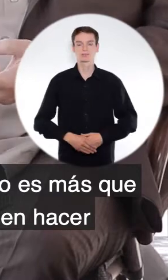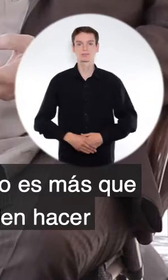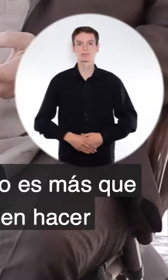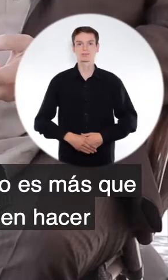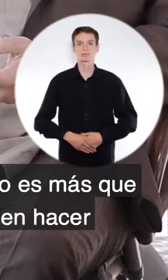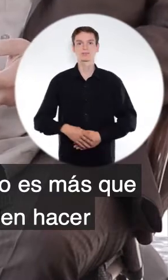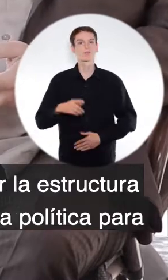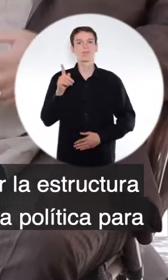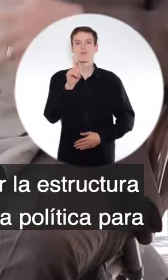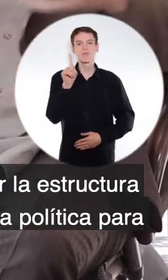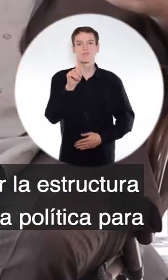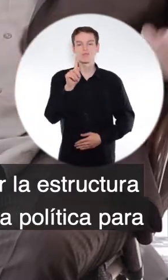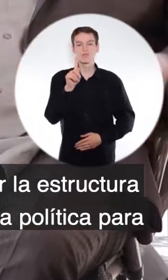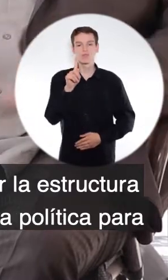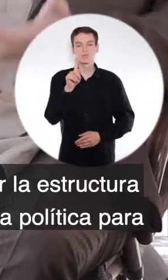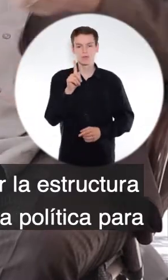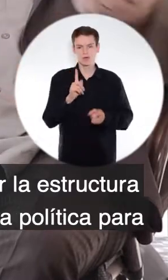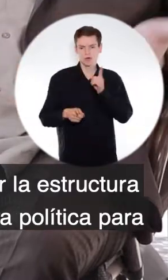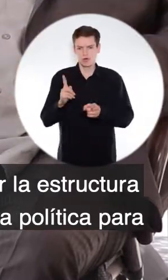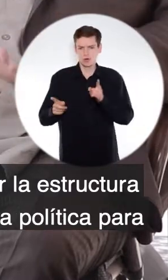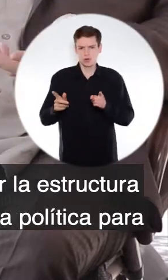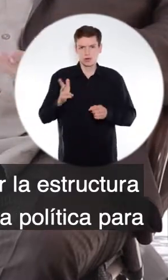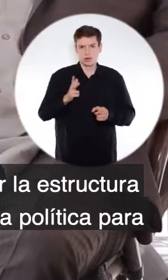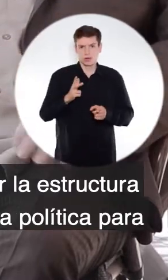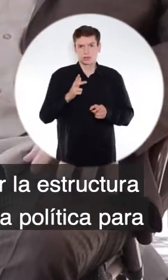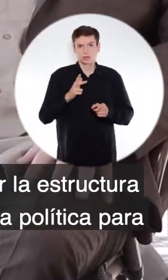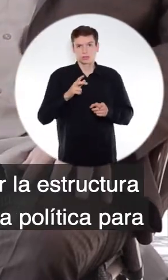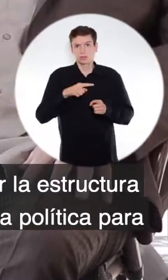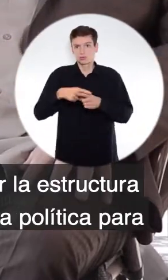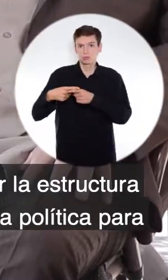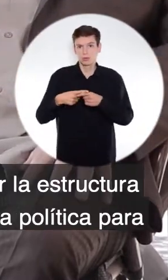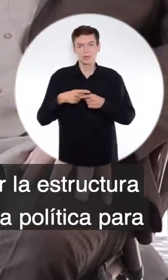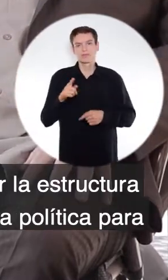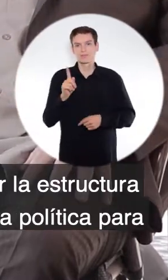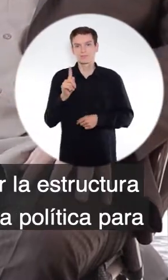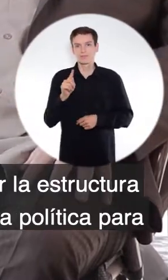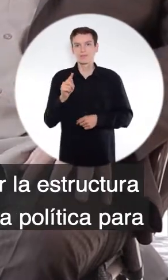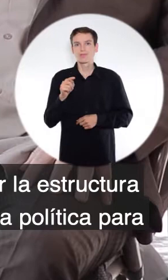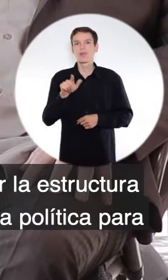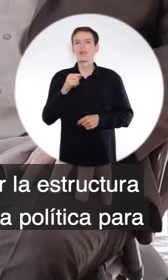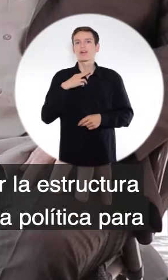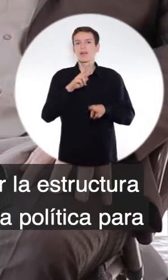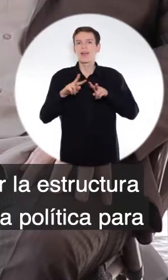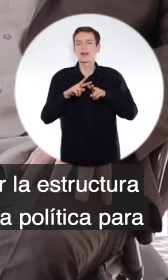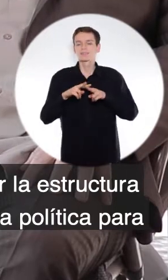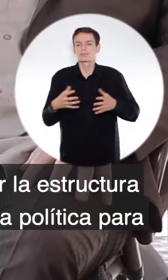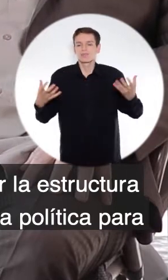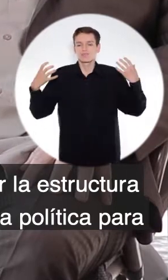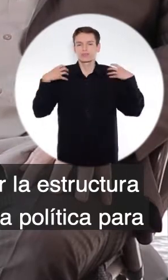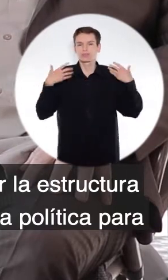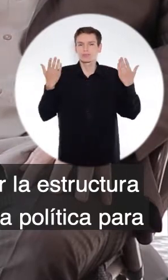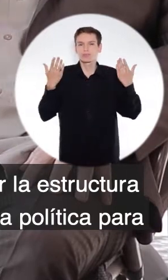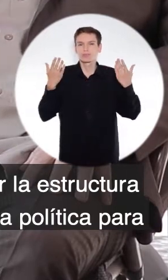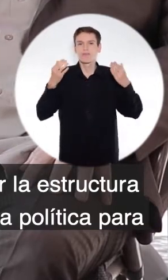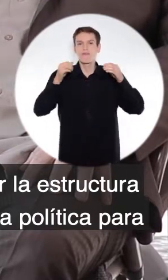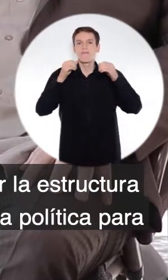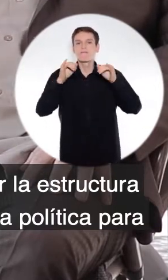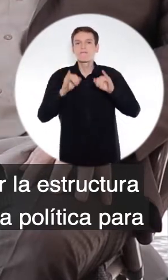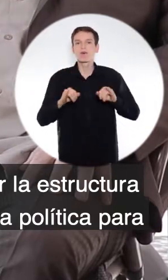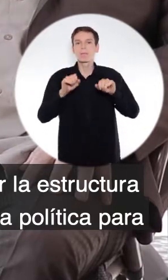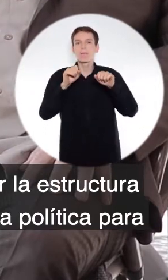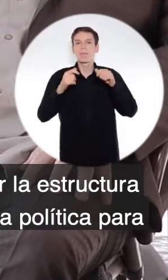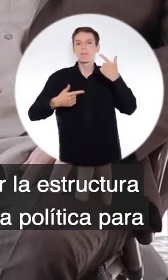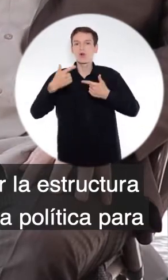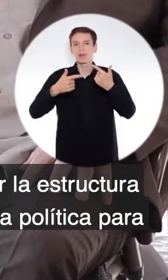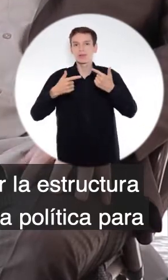what they cannot do. They don't reorganize the entire society. Rather, what they do is they direct the political structure to try to achieve